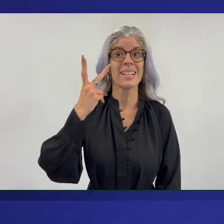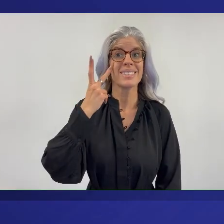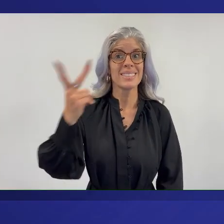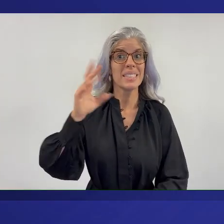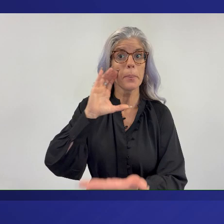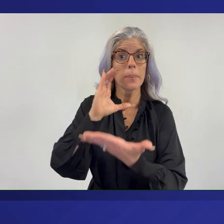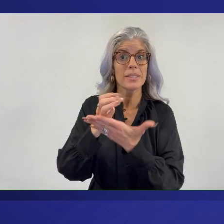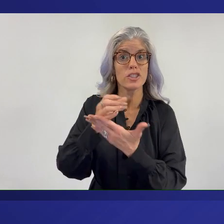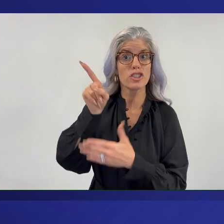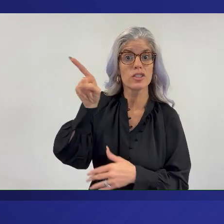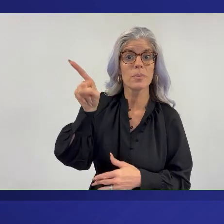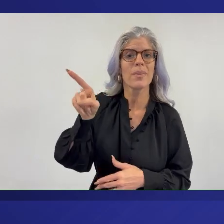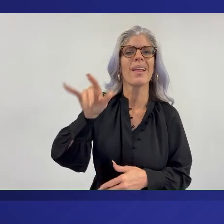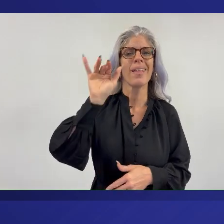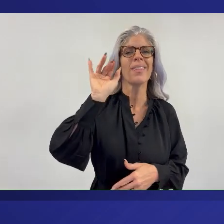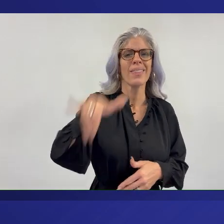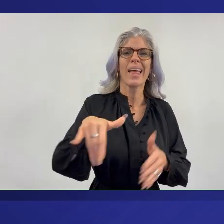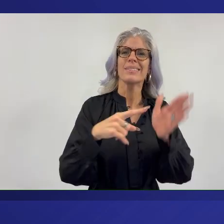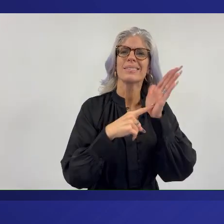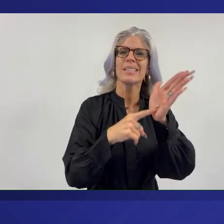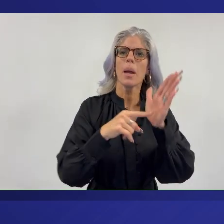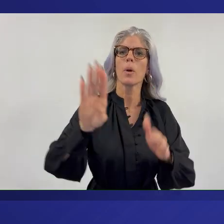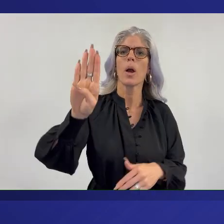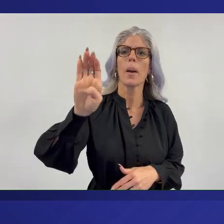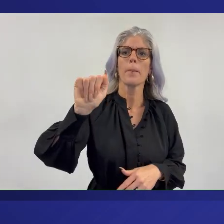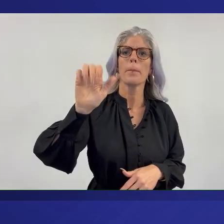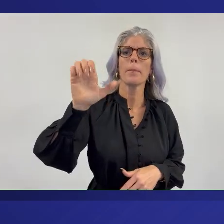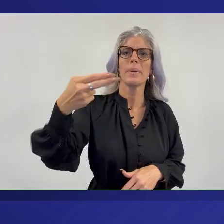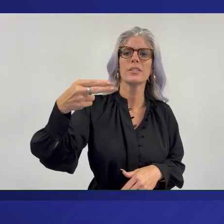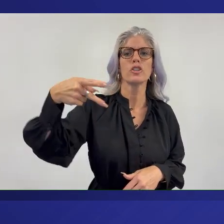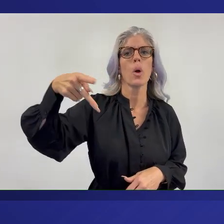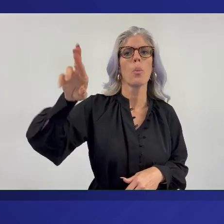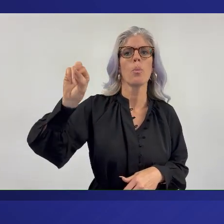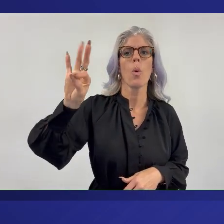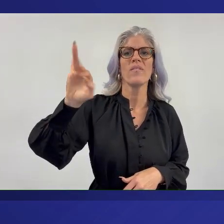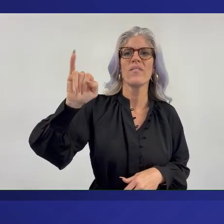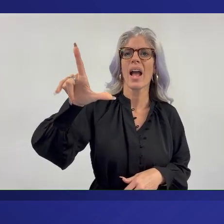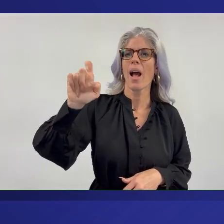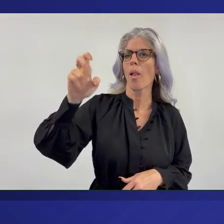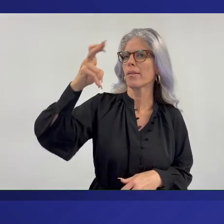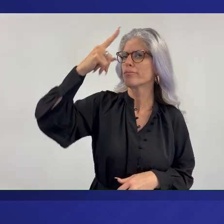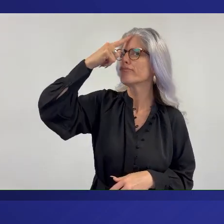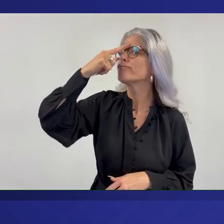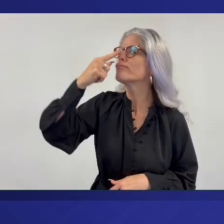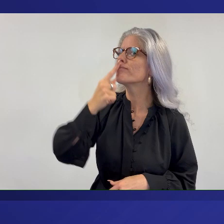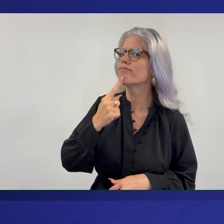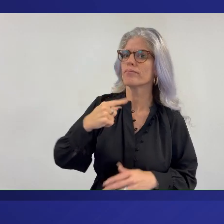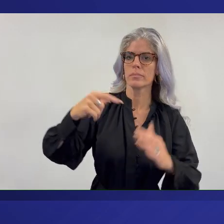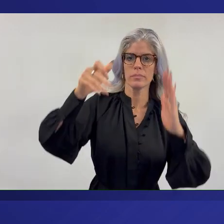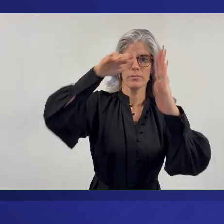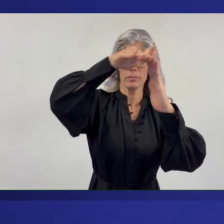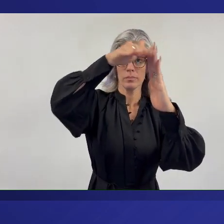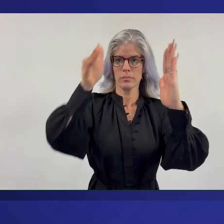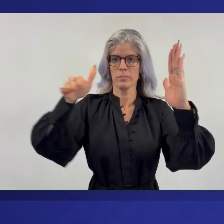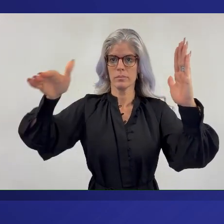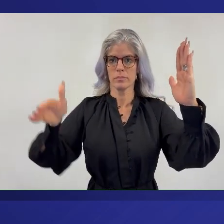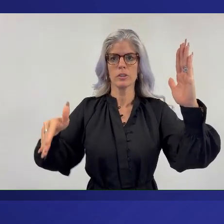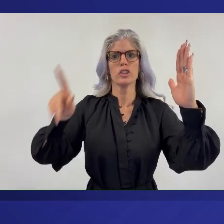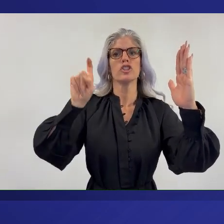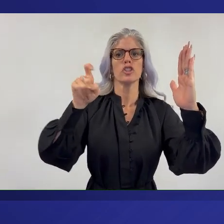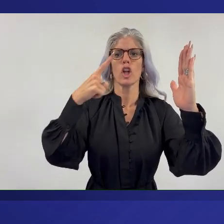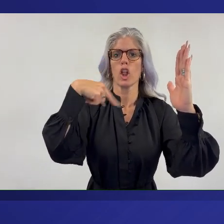This is an example of a typical beach profile. As you can see, the subaqueous zone is below the water.